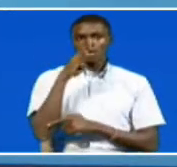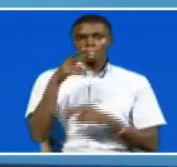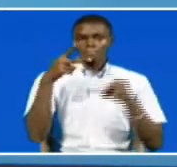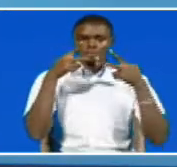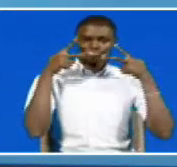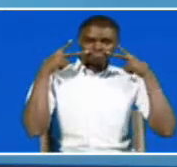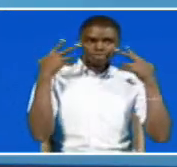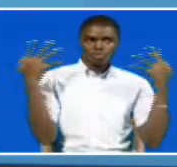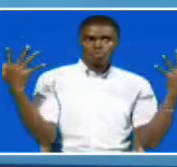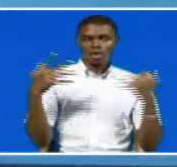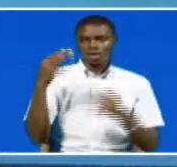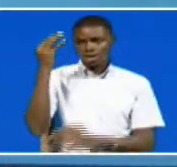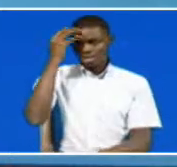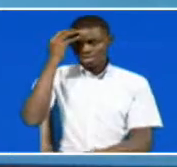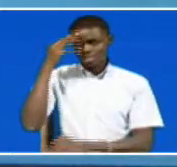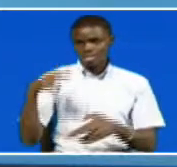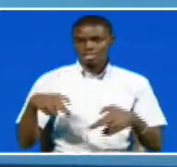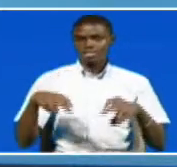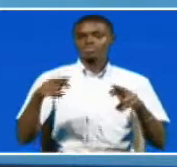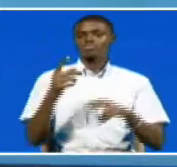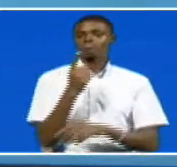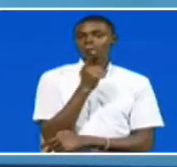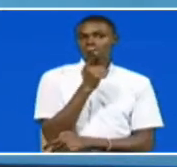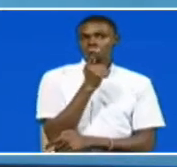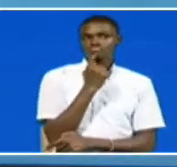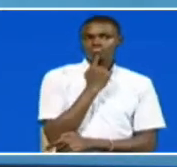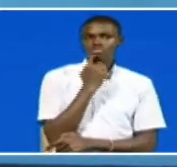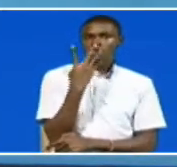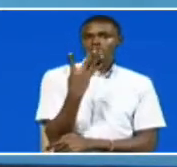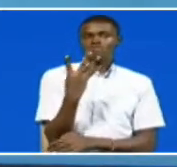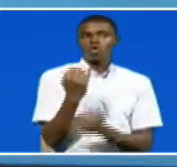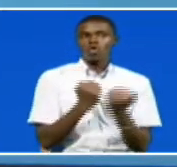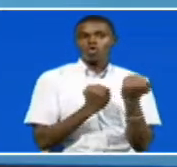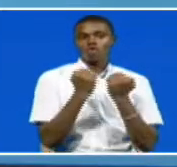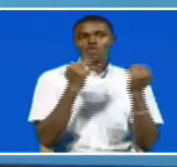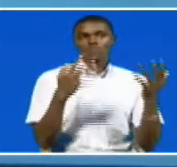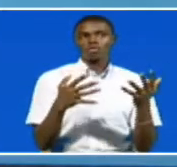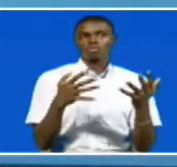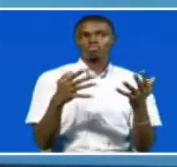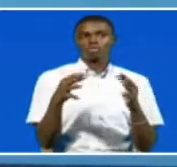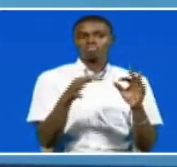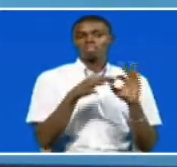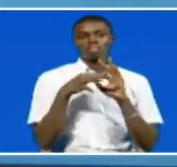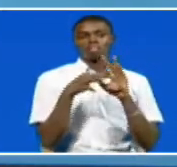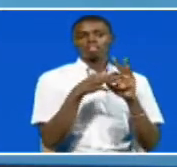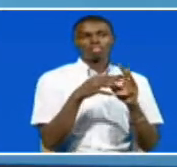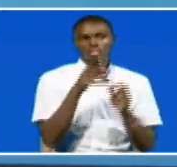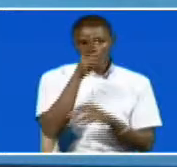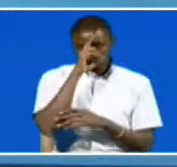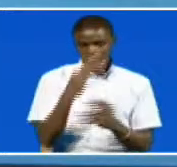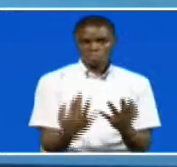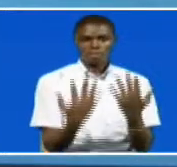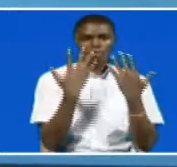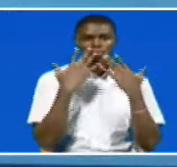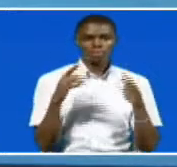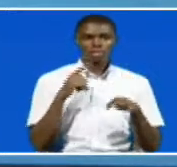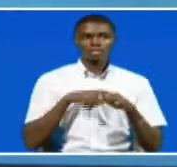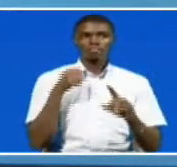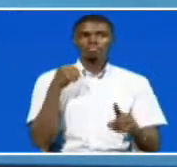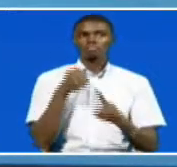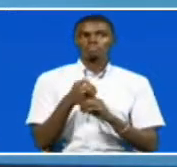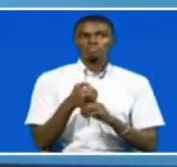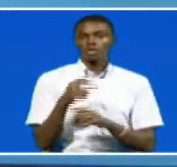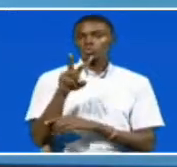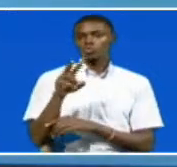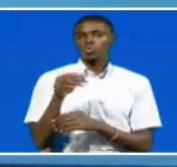bandits along the Kitale-Lodwa Highway. Four vehicles belonging to the police were set ablaze during the attack. The whereabouts